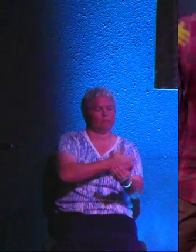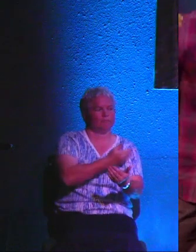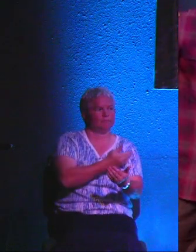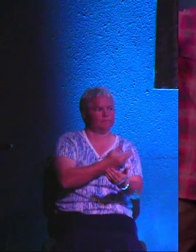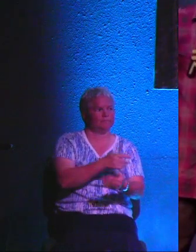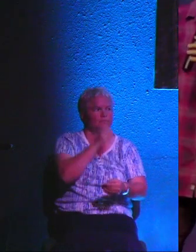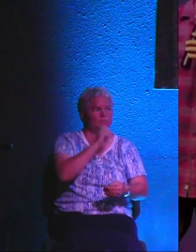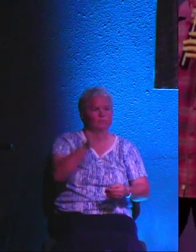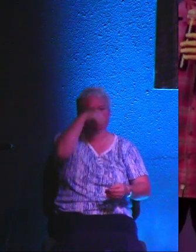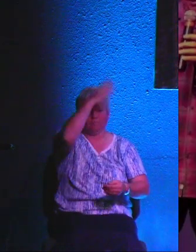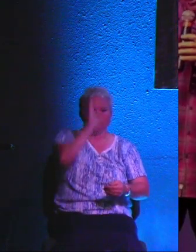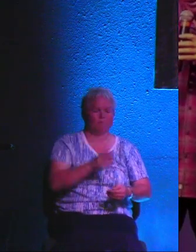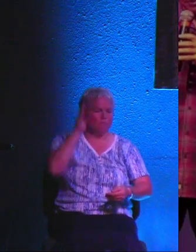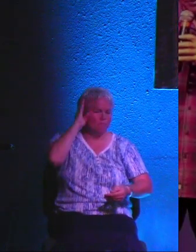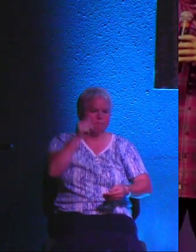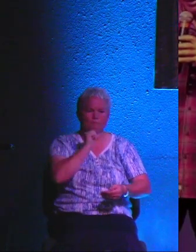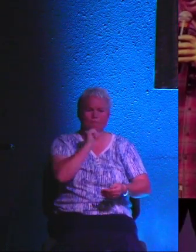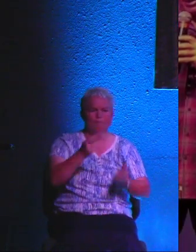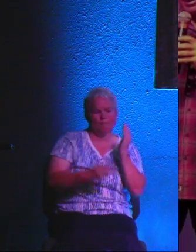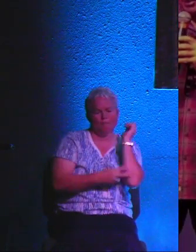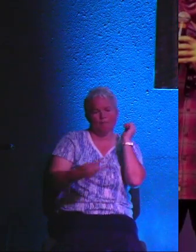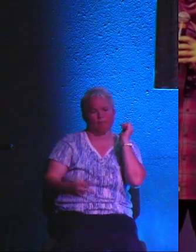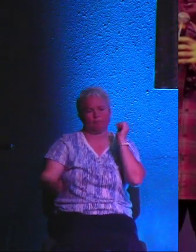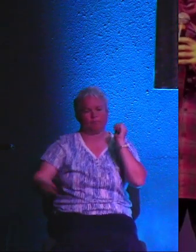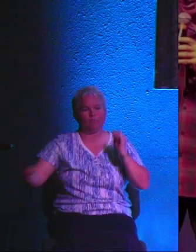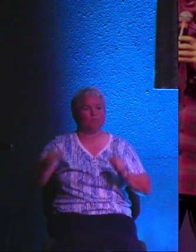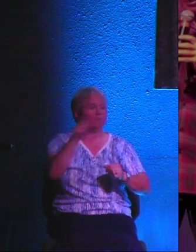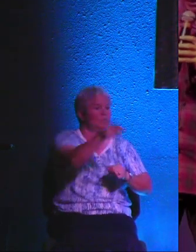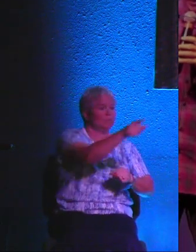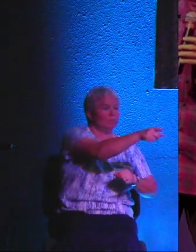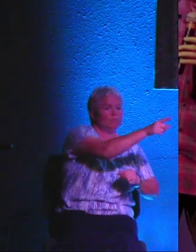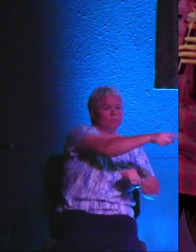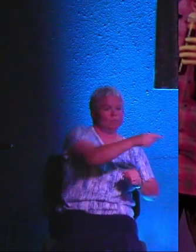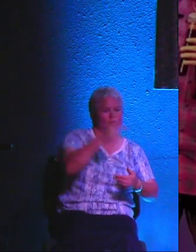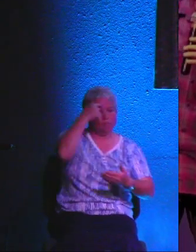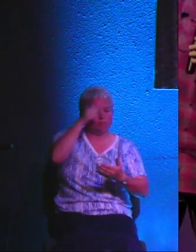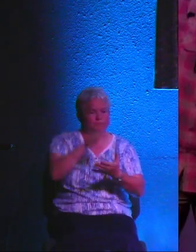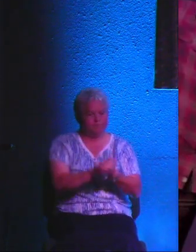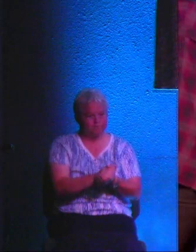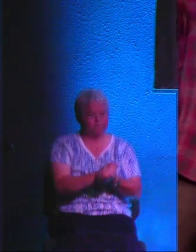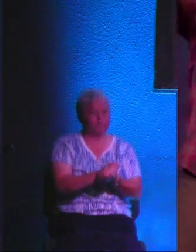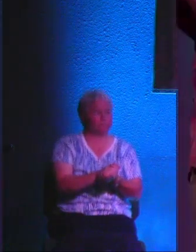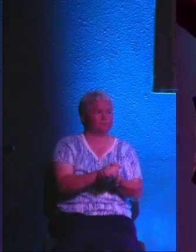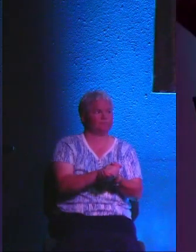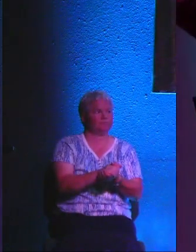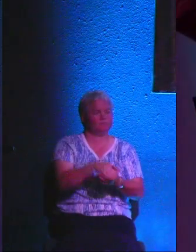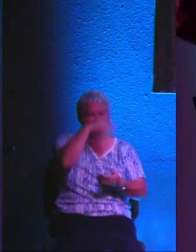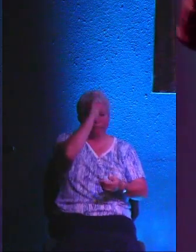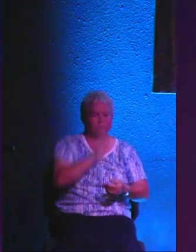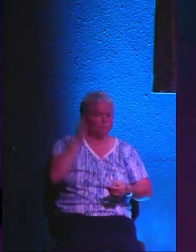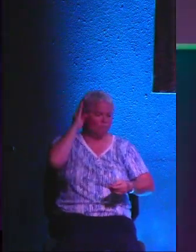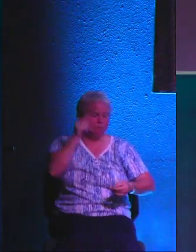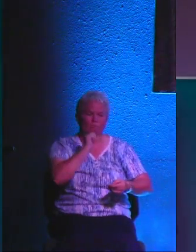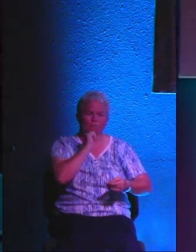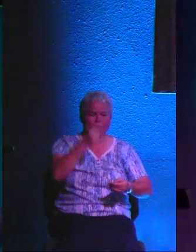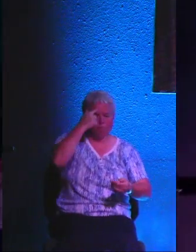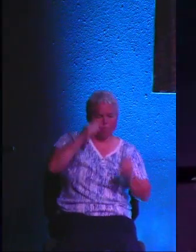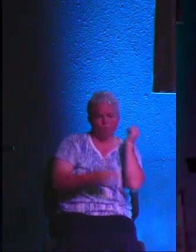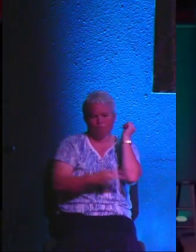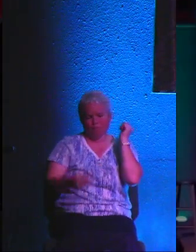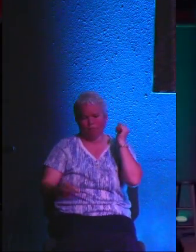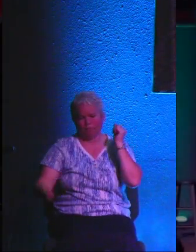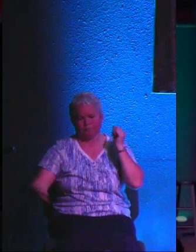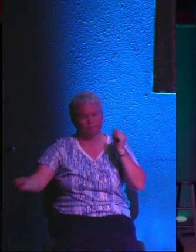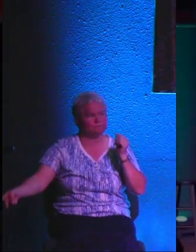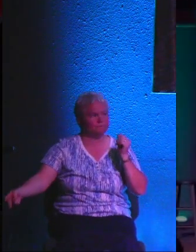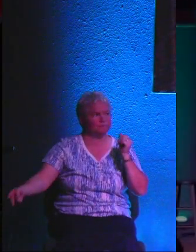how, man, God will not fail us, right? How many of you guys believe that? That God will not fail us. And sometimes we can get mad at God, and